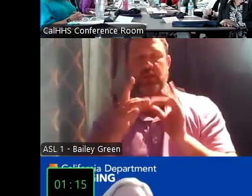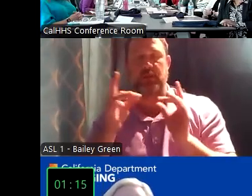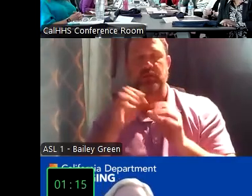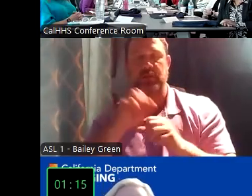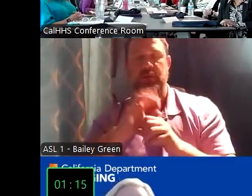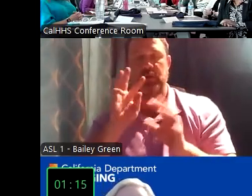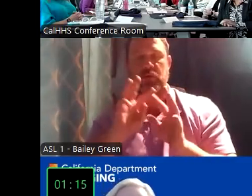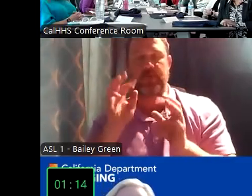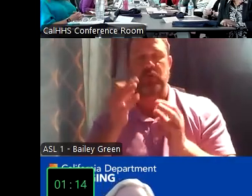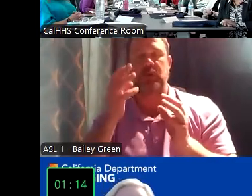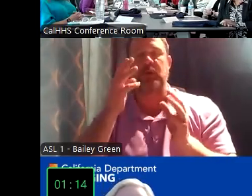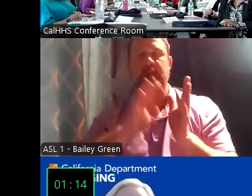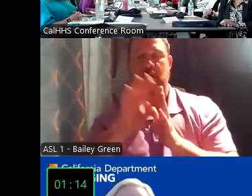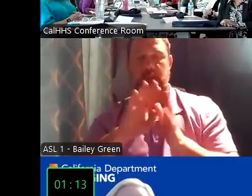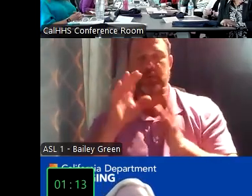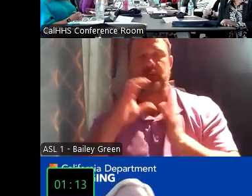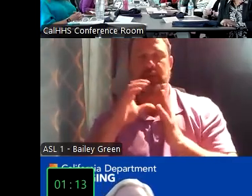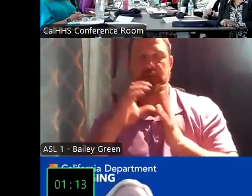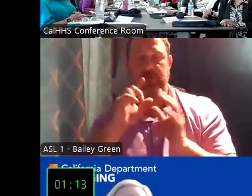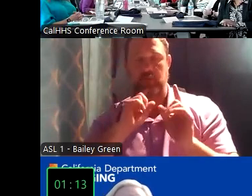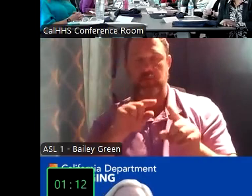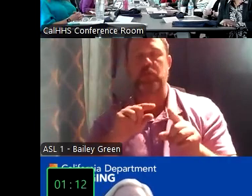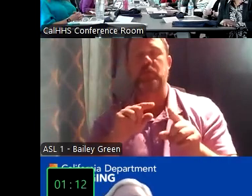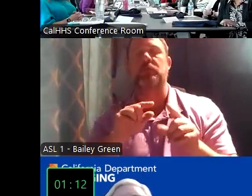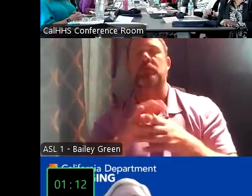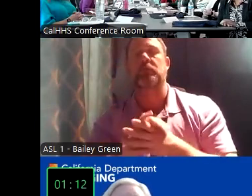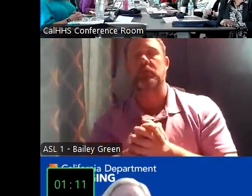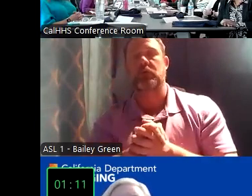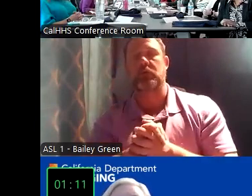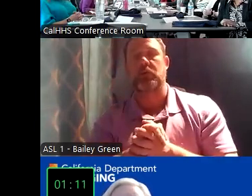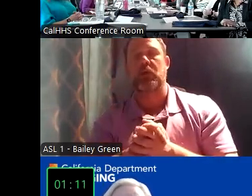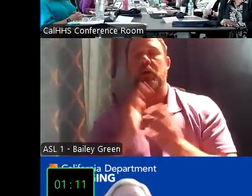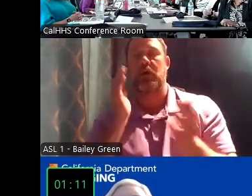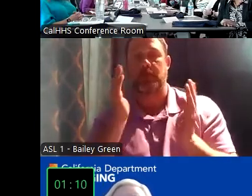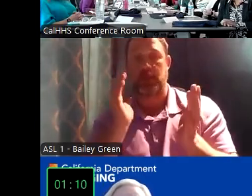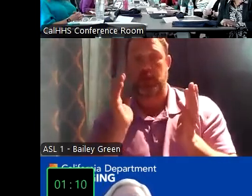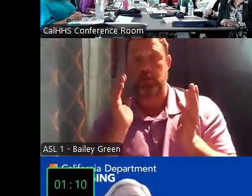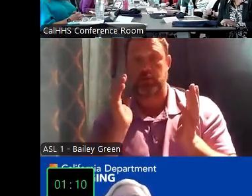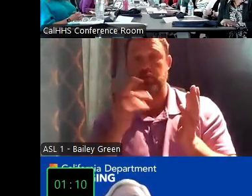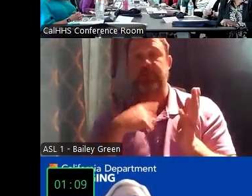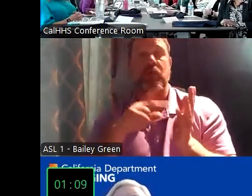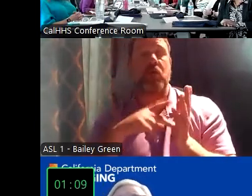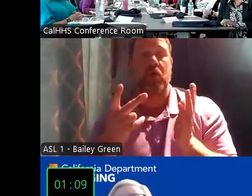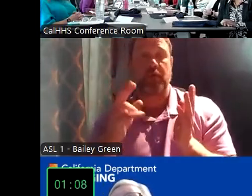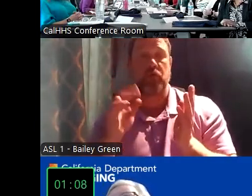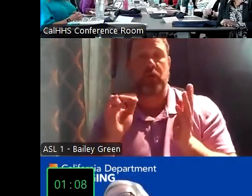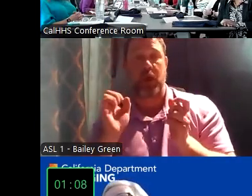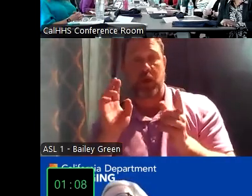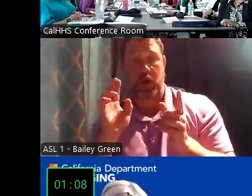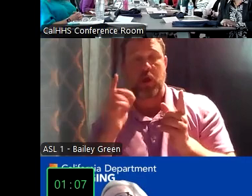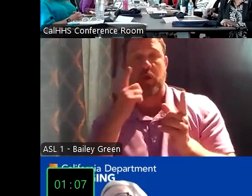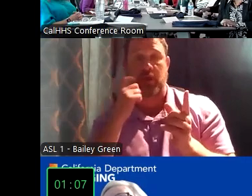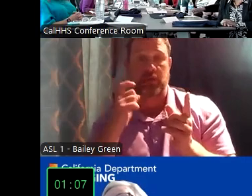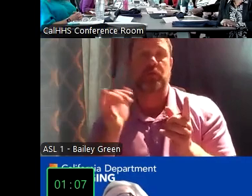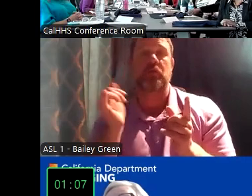workforce development section of the report. And it appears that somehow we have fallen off the radar because we also